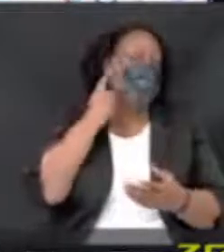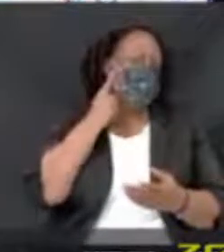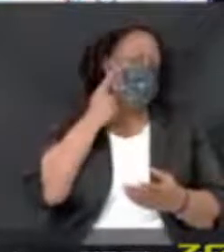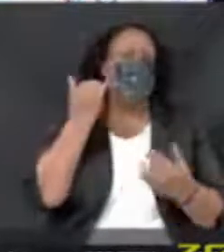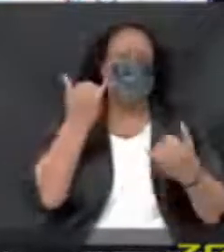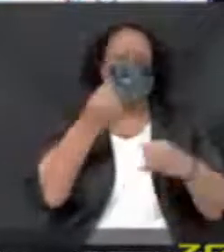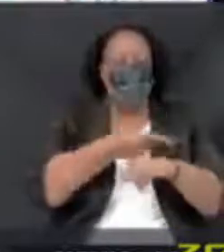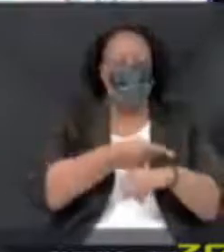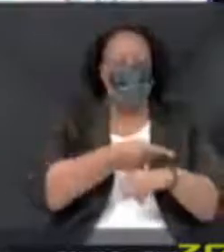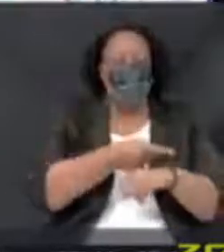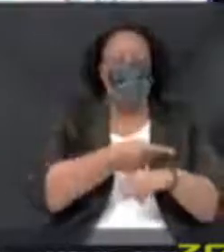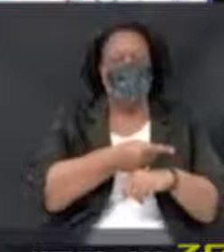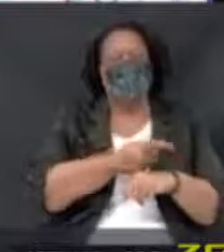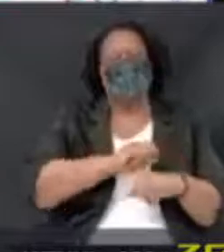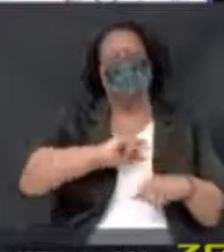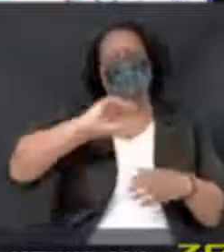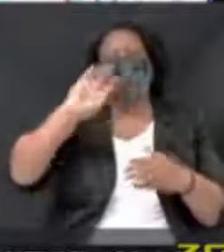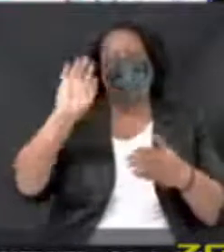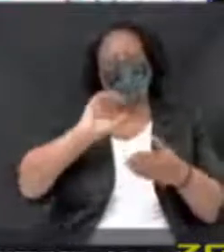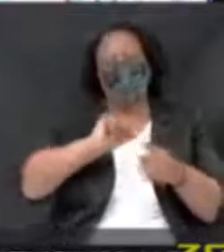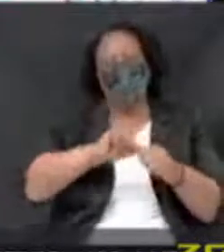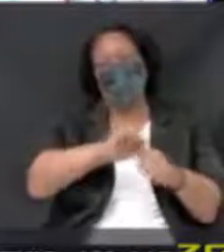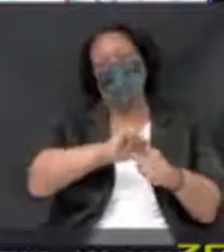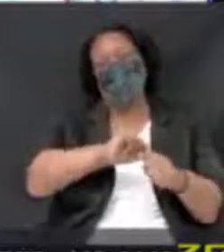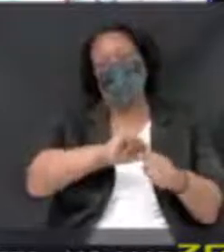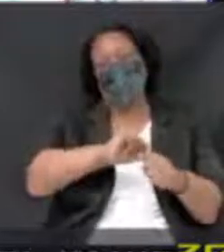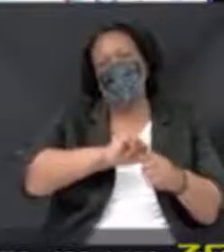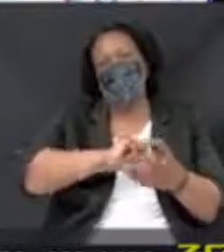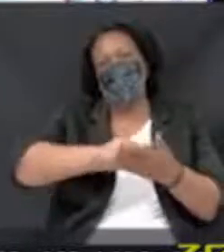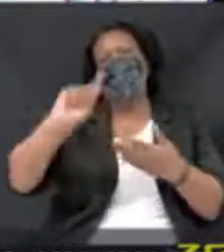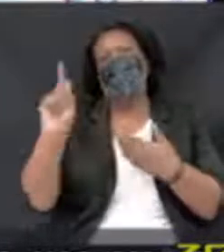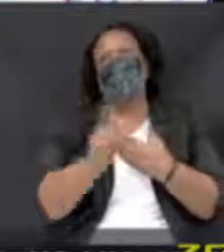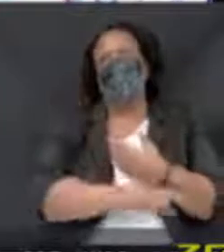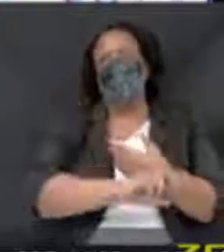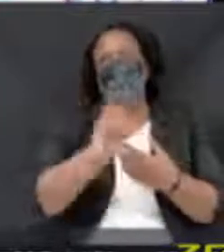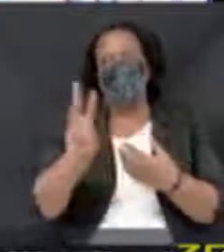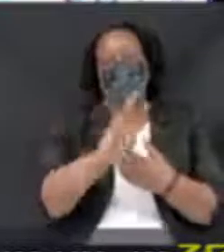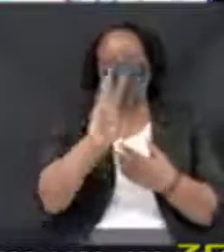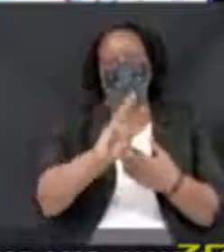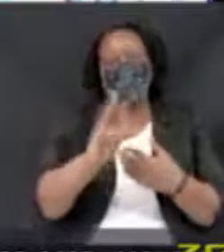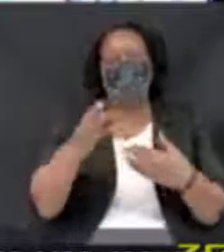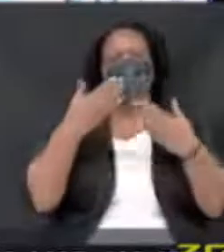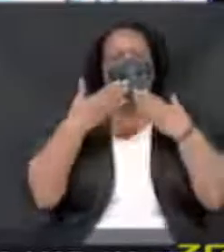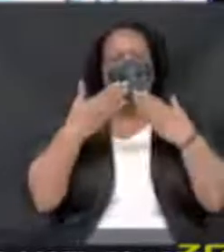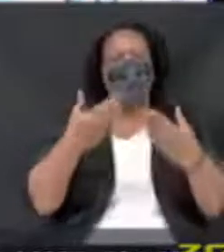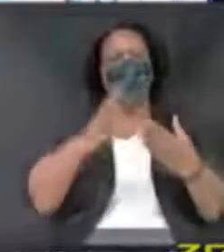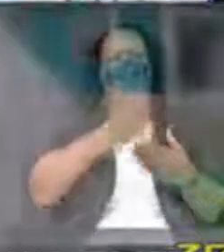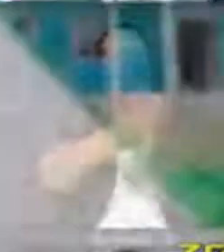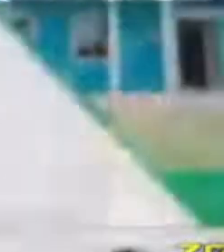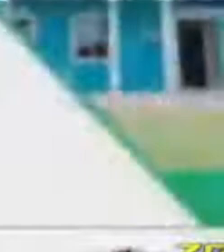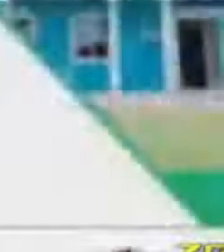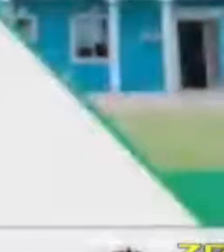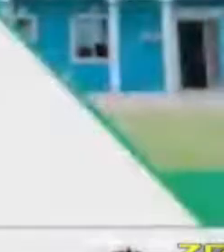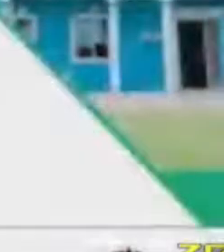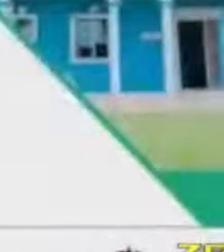briefing. Until the next time, until next Wednesday, I am Leswar Williams. Take good care.